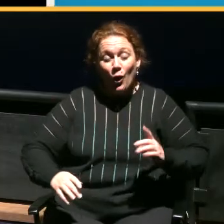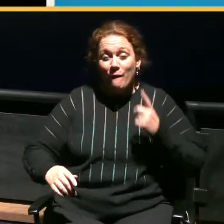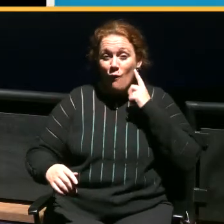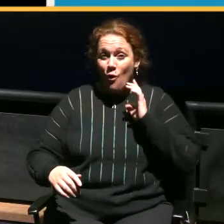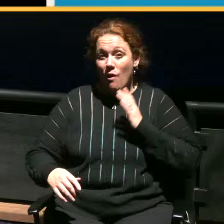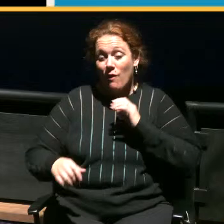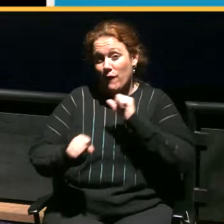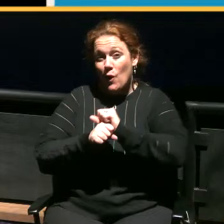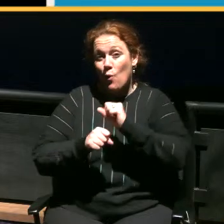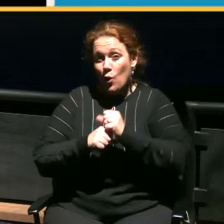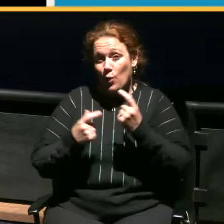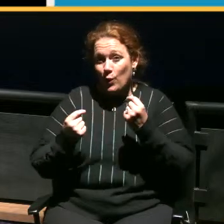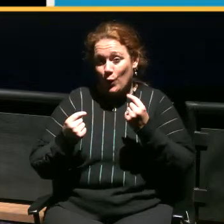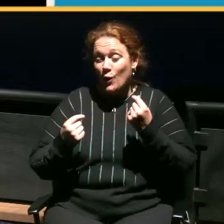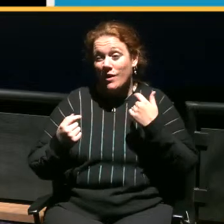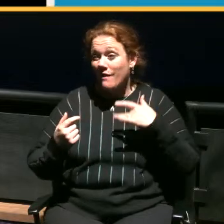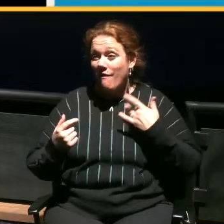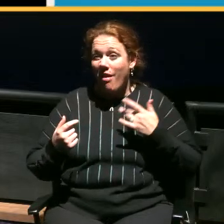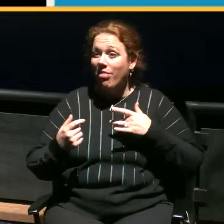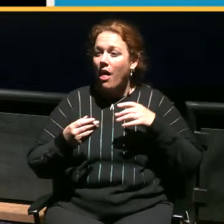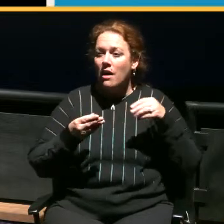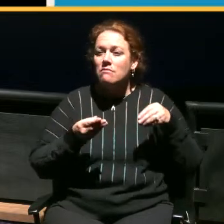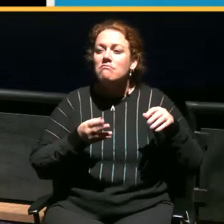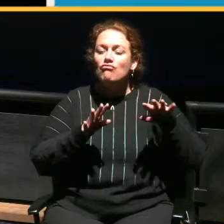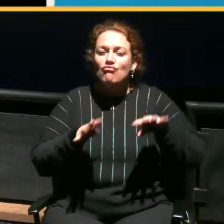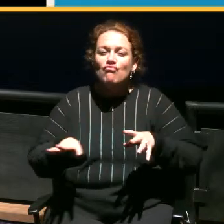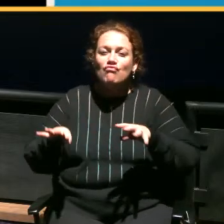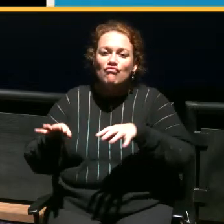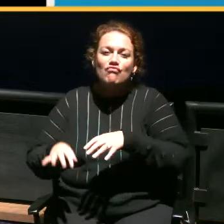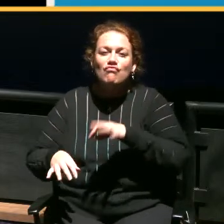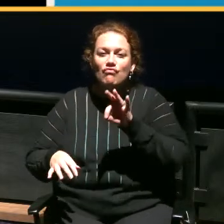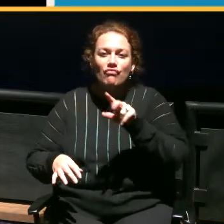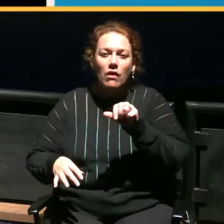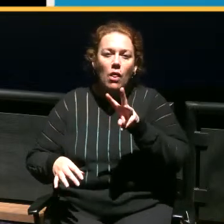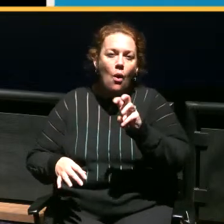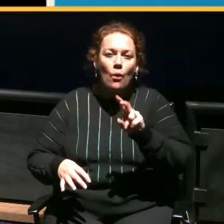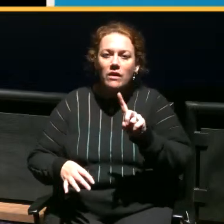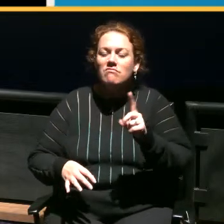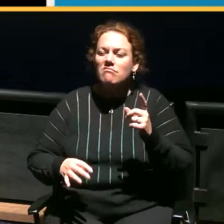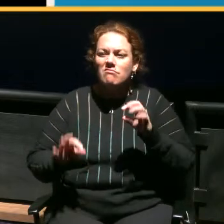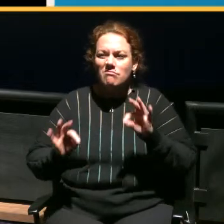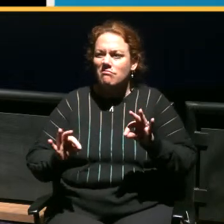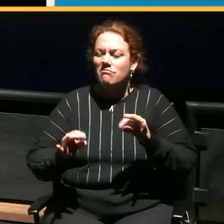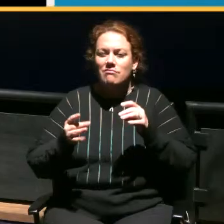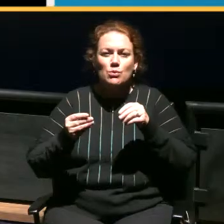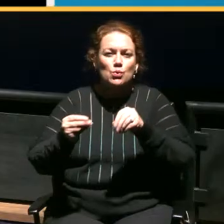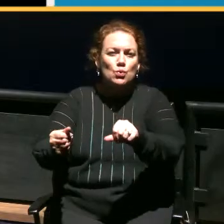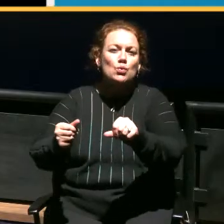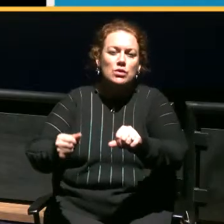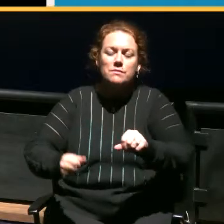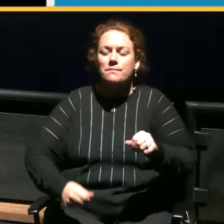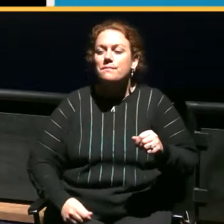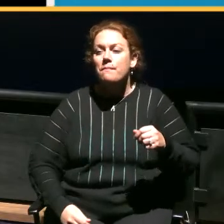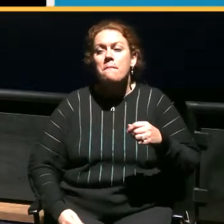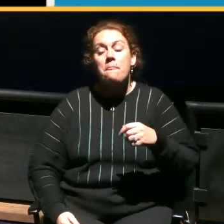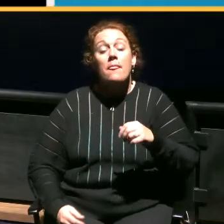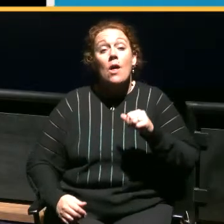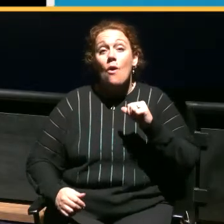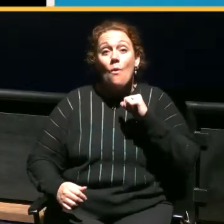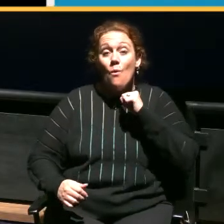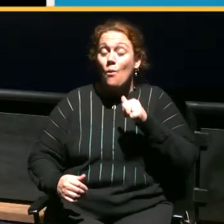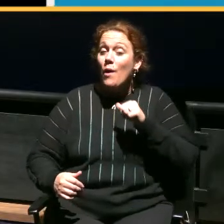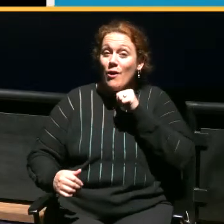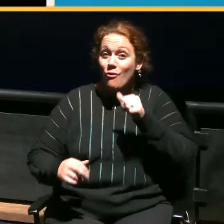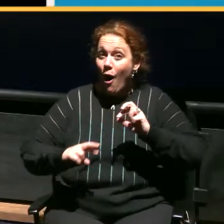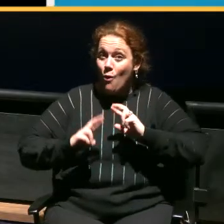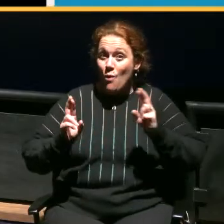do. We just felt it just all flowed, all was work really well. What it doesn't prepare you for is the view